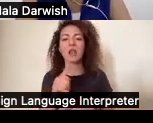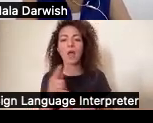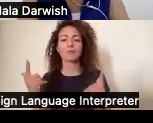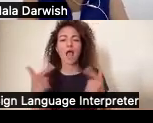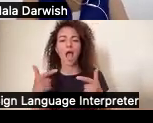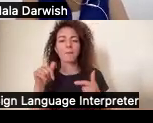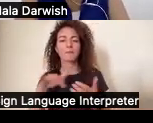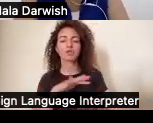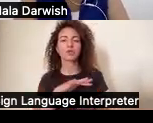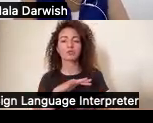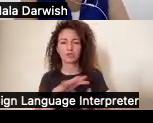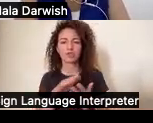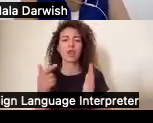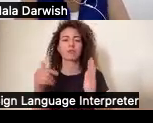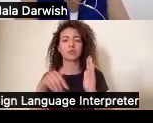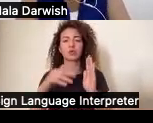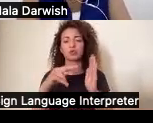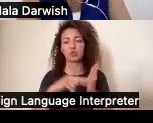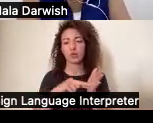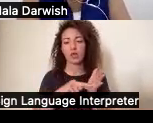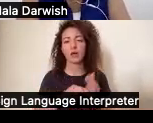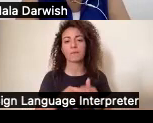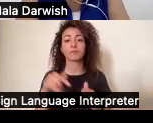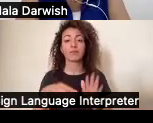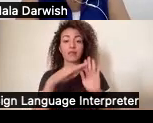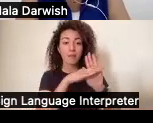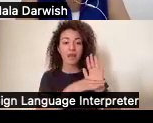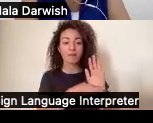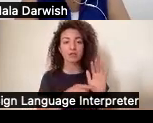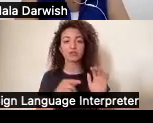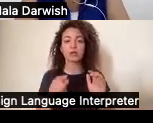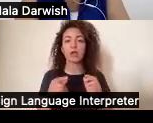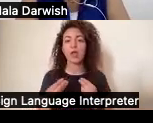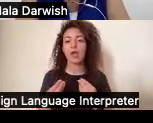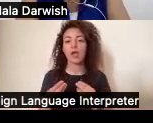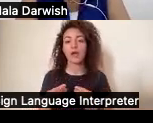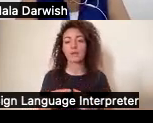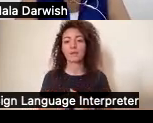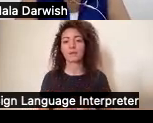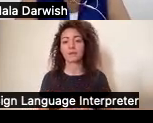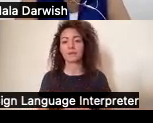Social Protection Program is a great example of how we can, of the implementation of